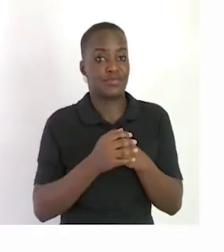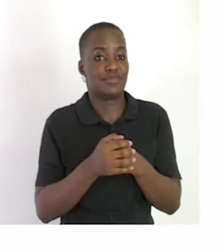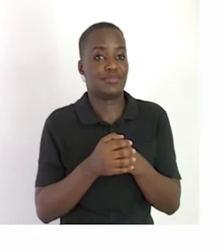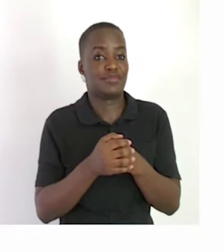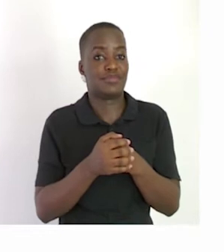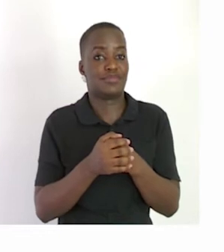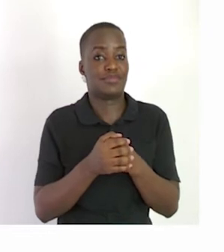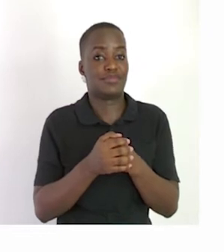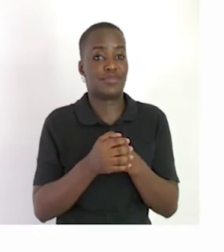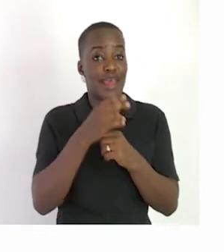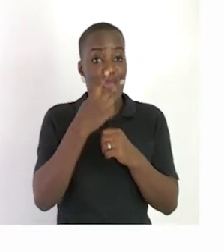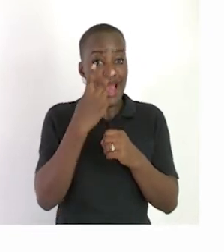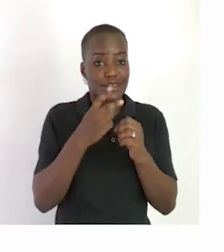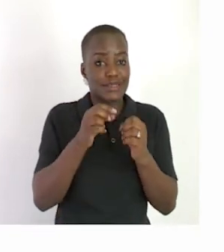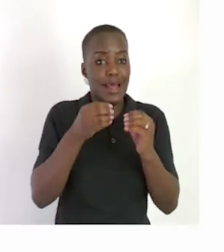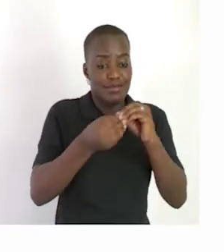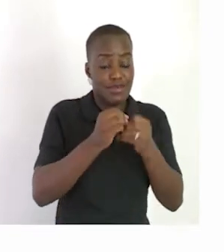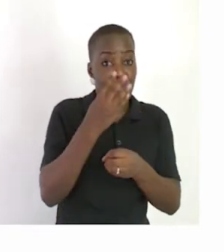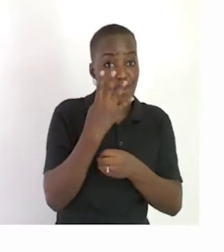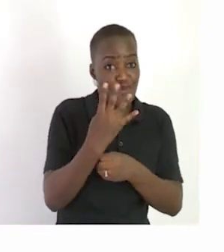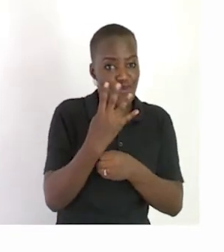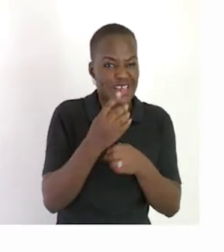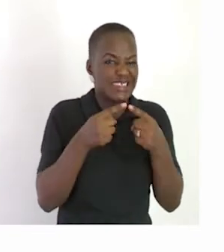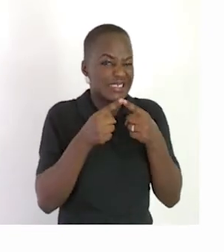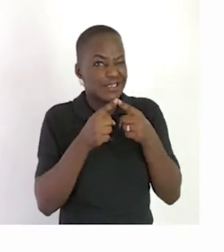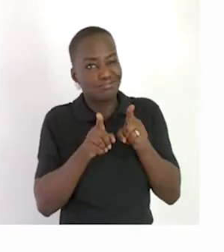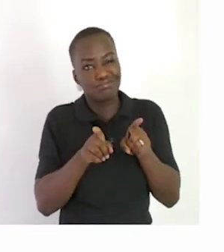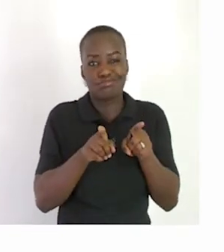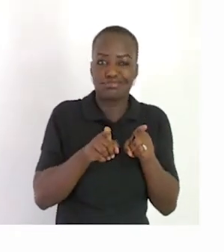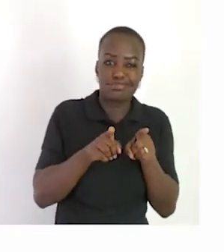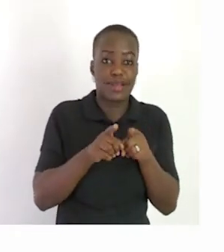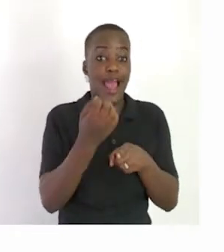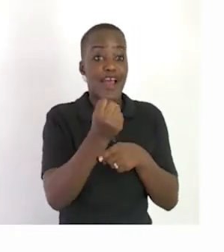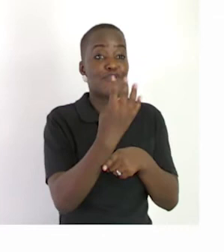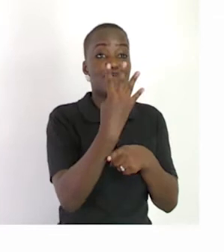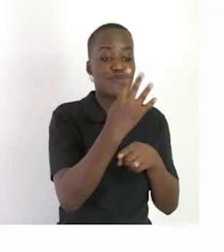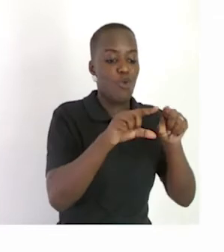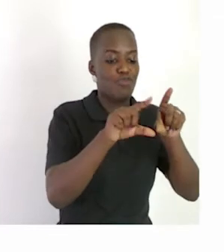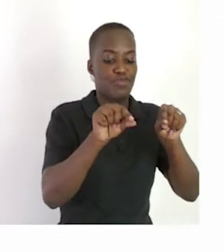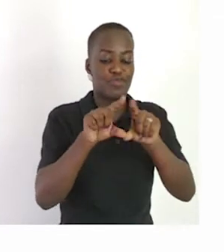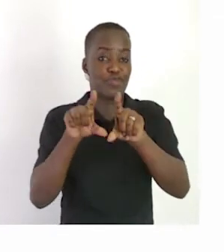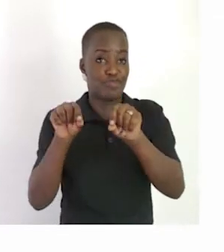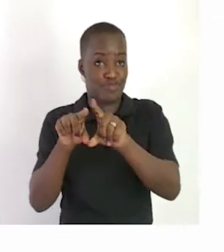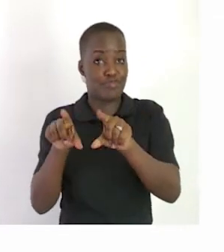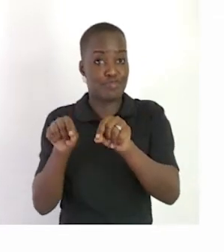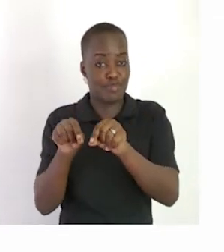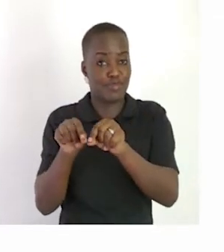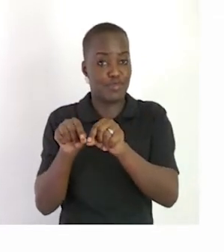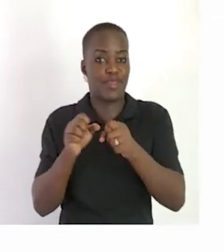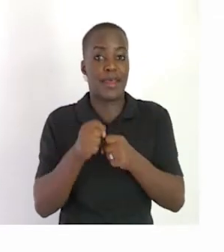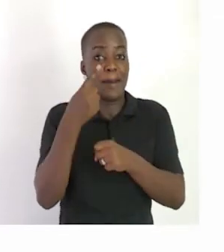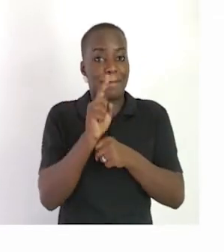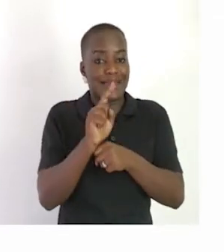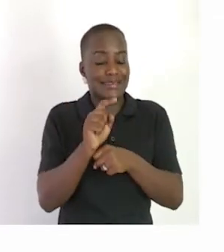I want you to take a look at number 4 because it's a little different. It has 4 blocks, but like I said, you